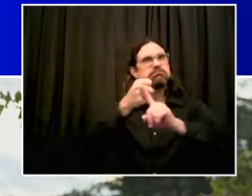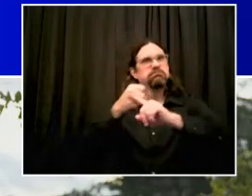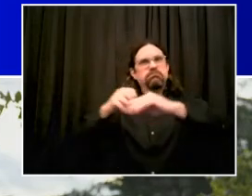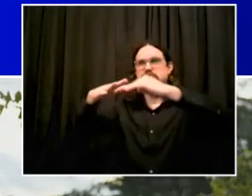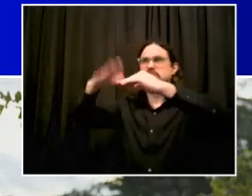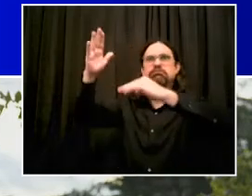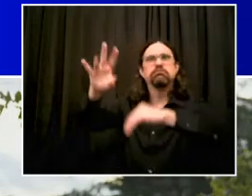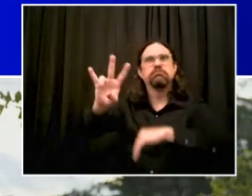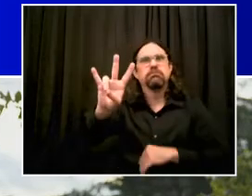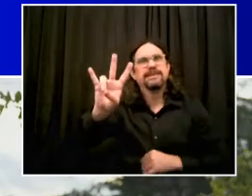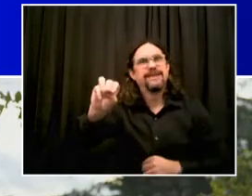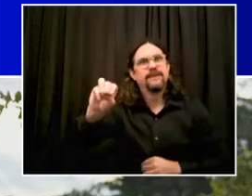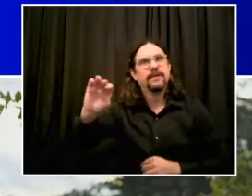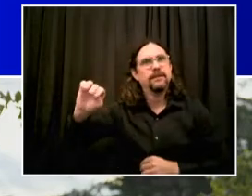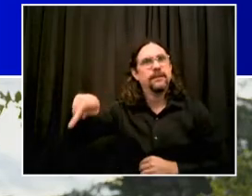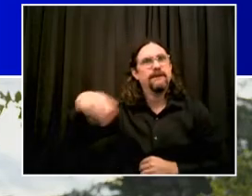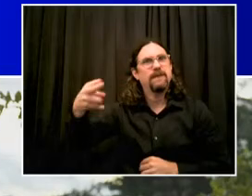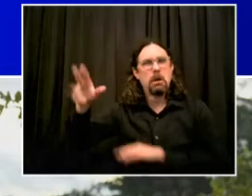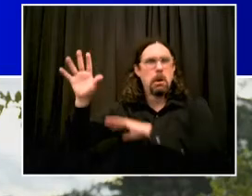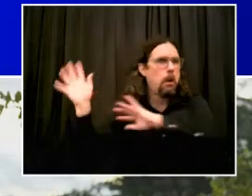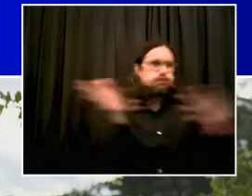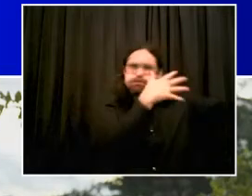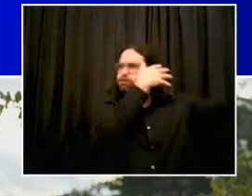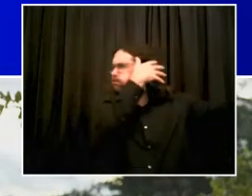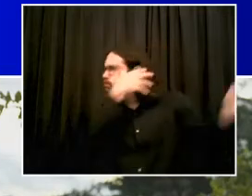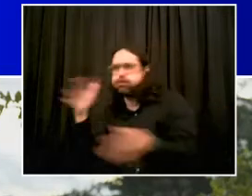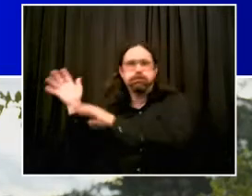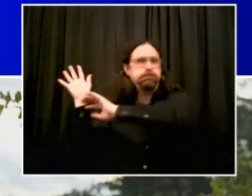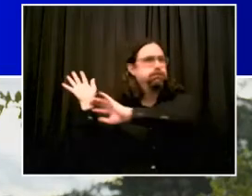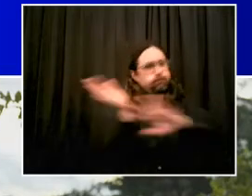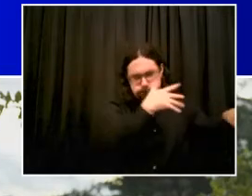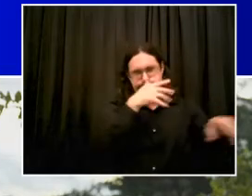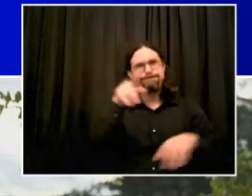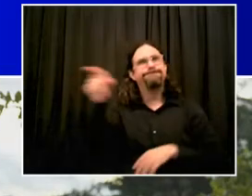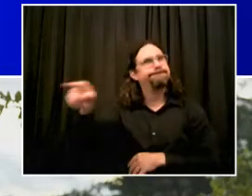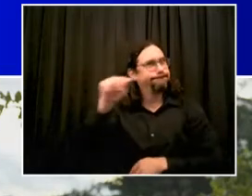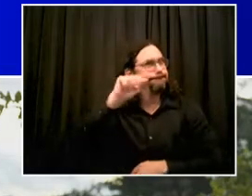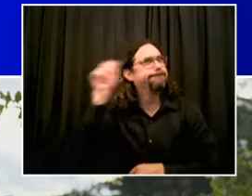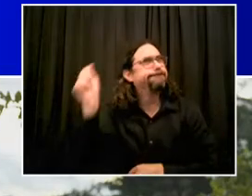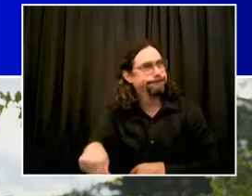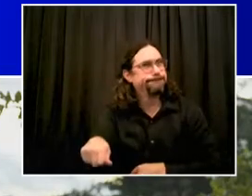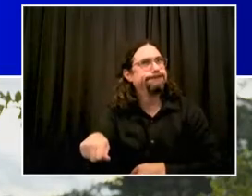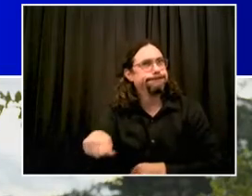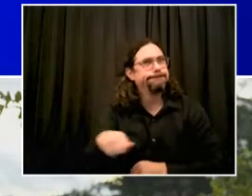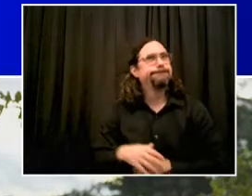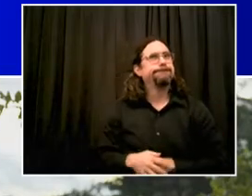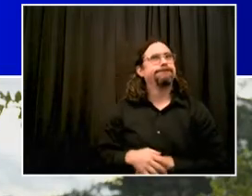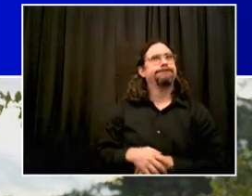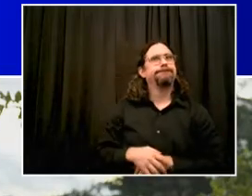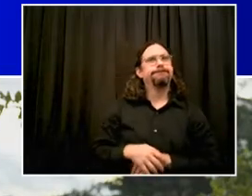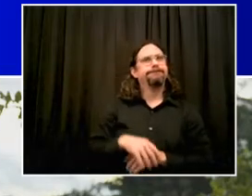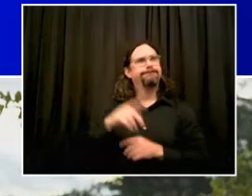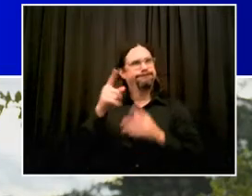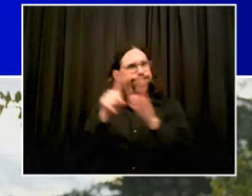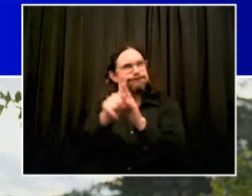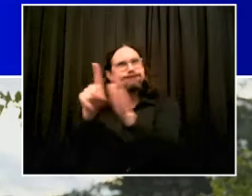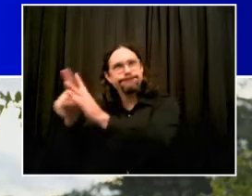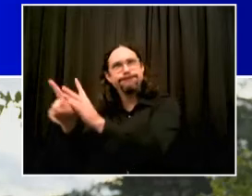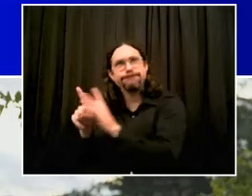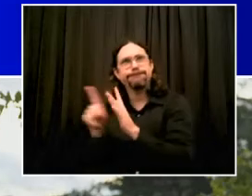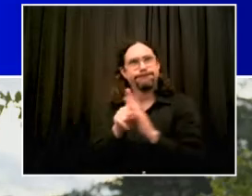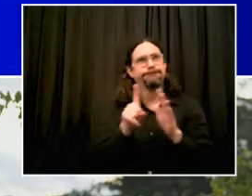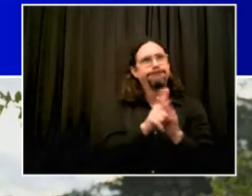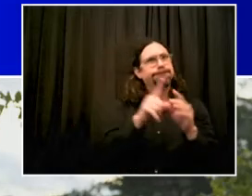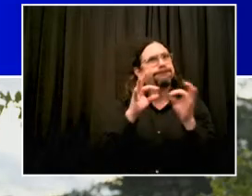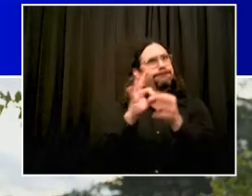intense. We saw a very large number of downed trees around the city that also in many cases caused horrible damage,